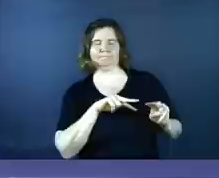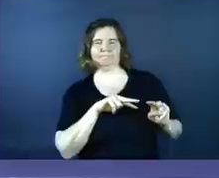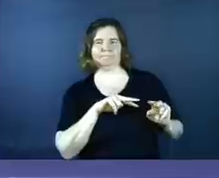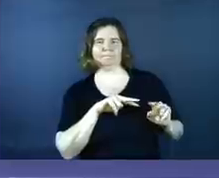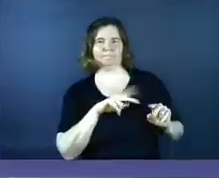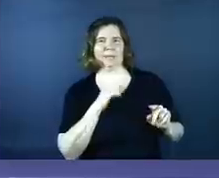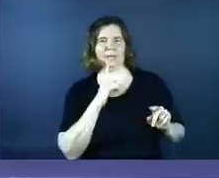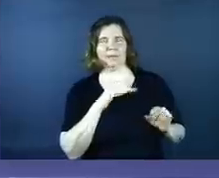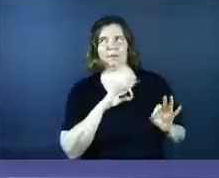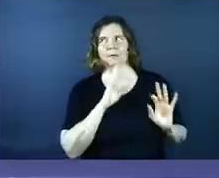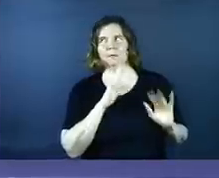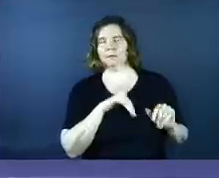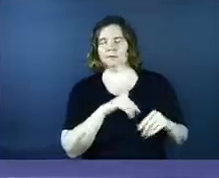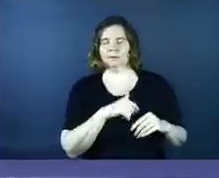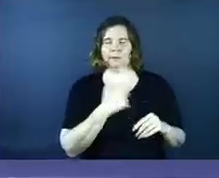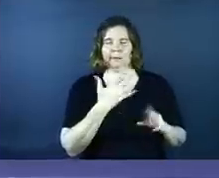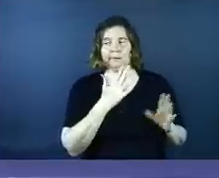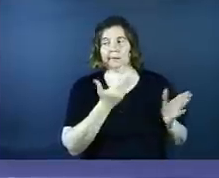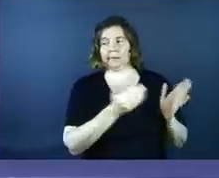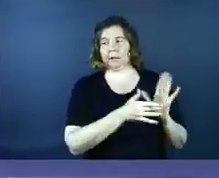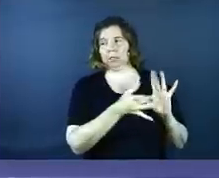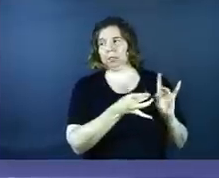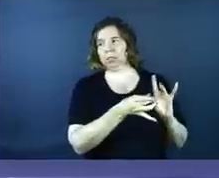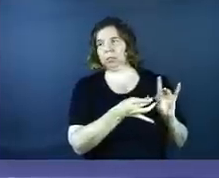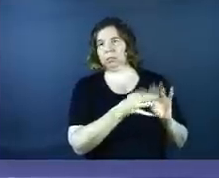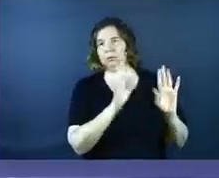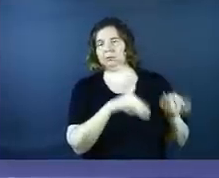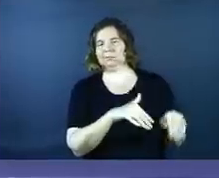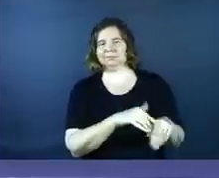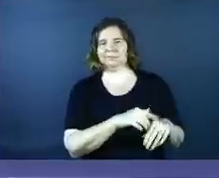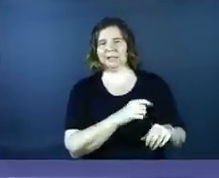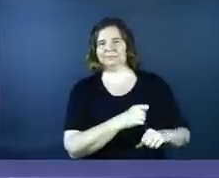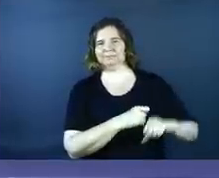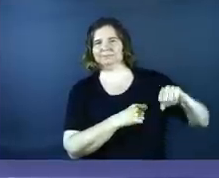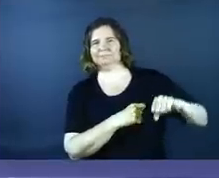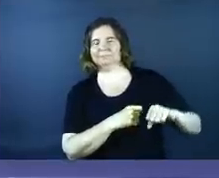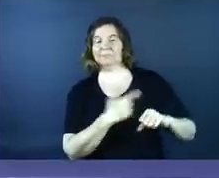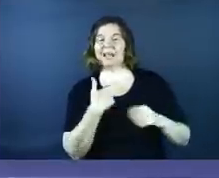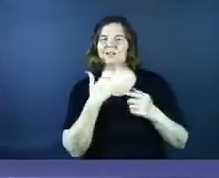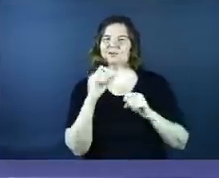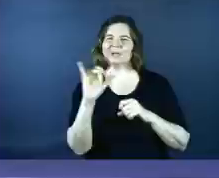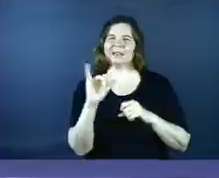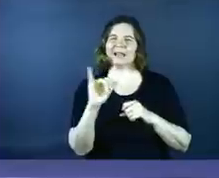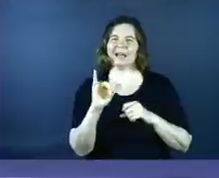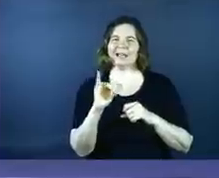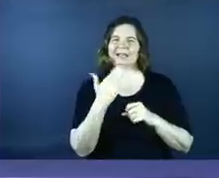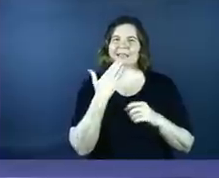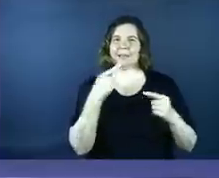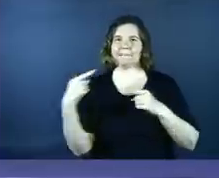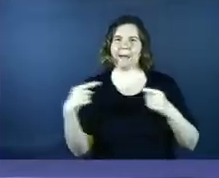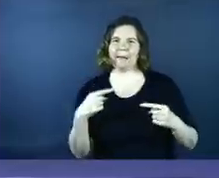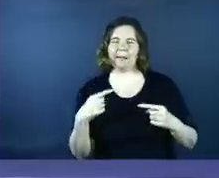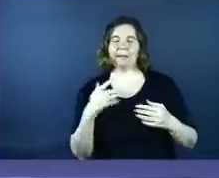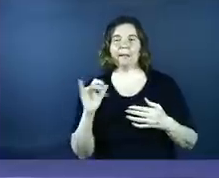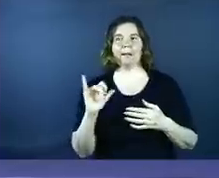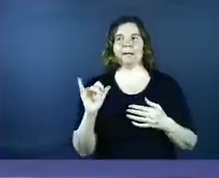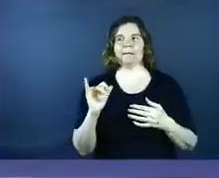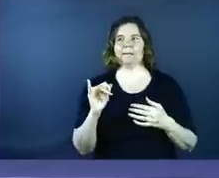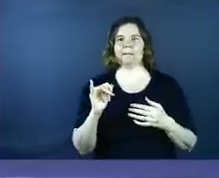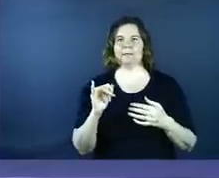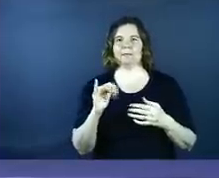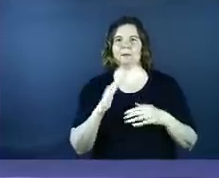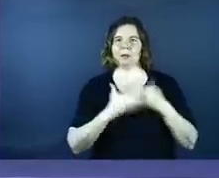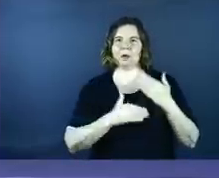and they'd roll their eyes, and there they go again. You know, it's like coming against the Bible and treating it like it's a battle and treating it like it's